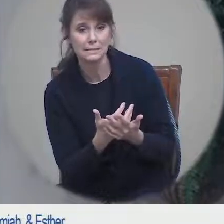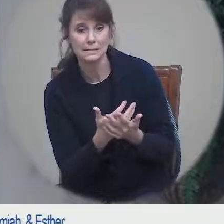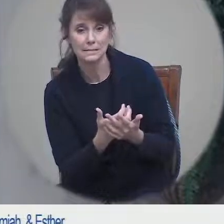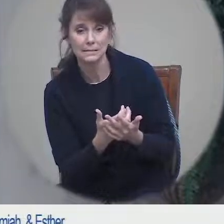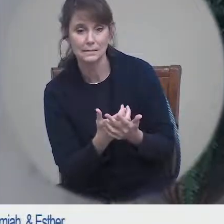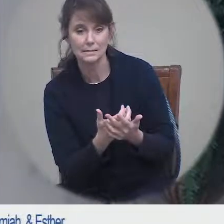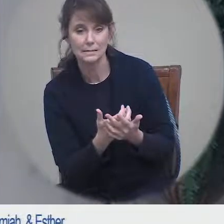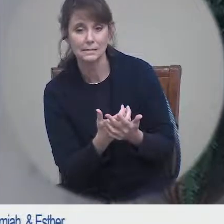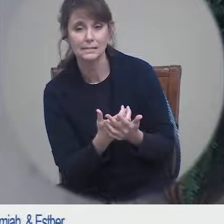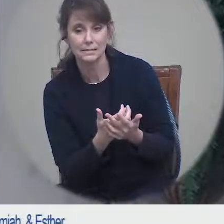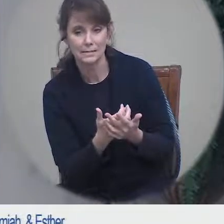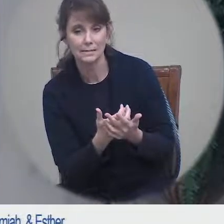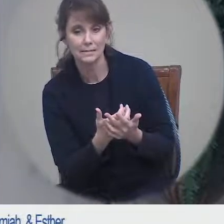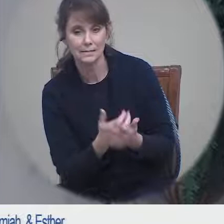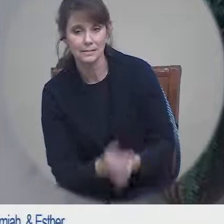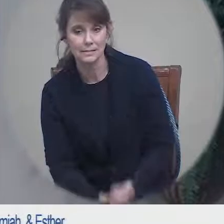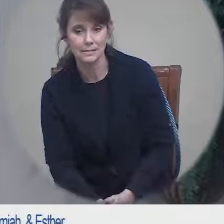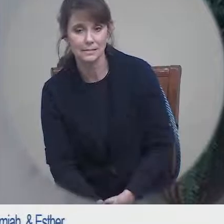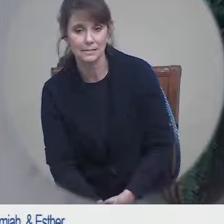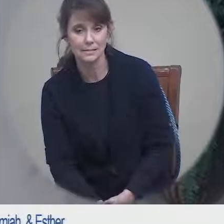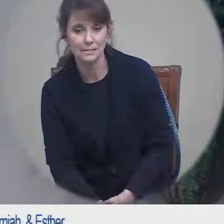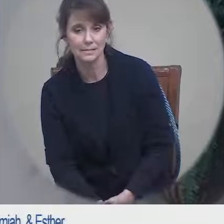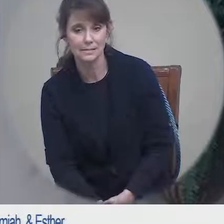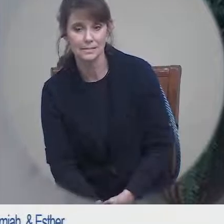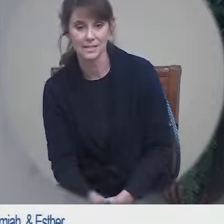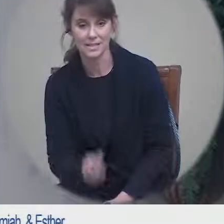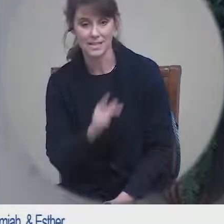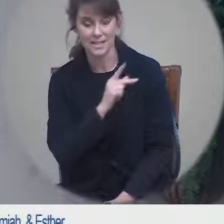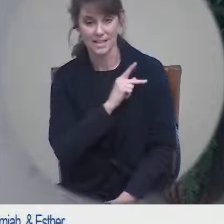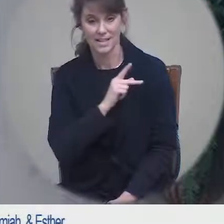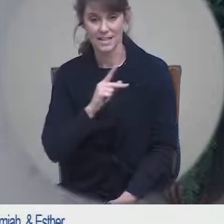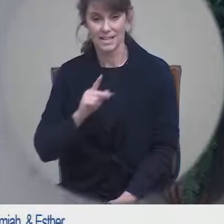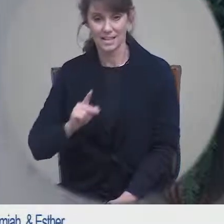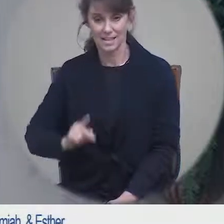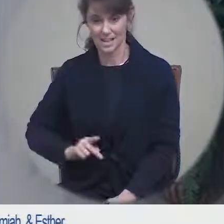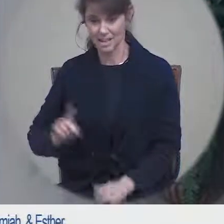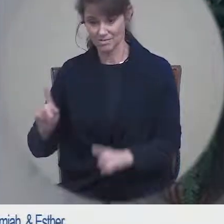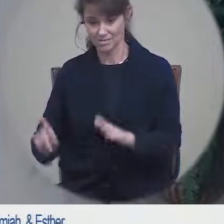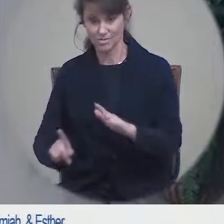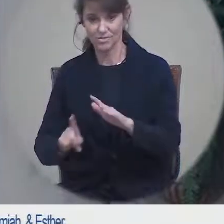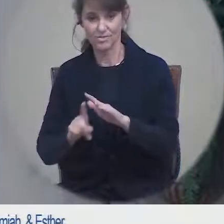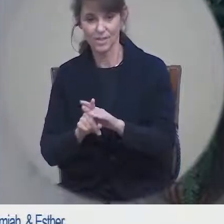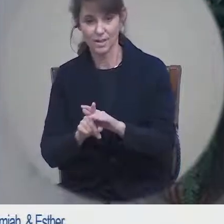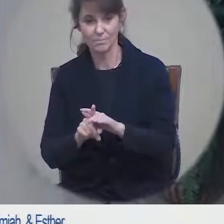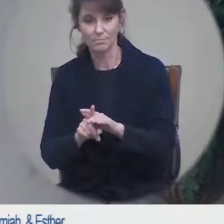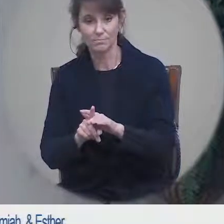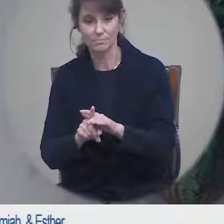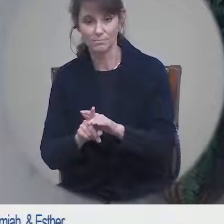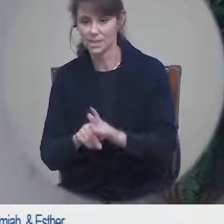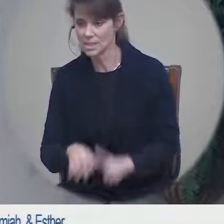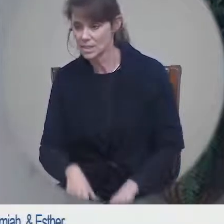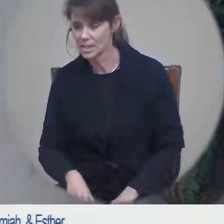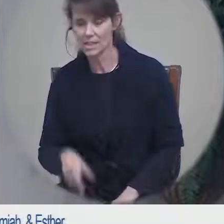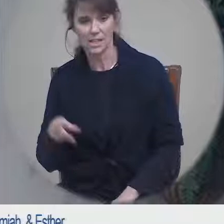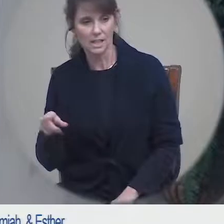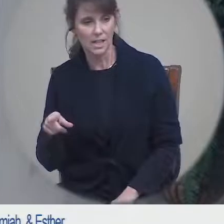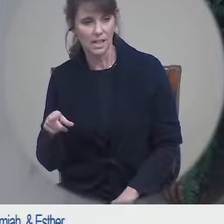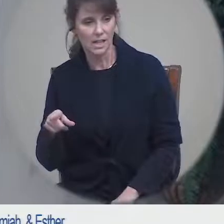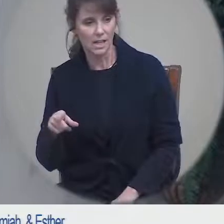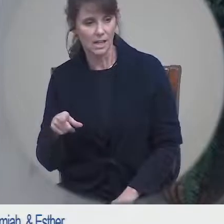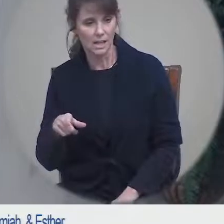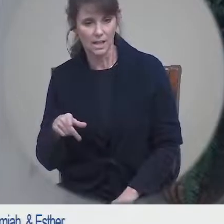he kind of leaning over her. Because when the king comes in, he makes the assumption that Haman's tried to assault